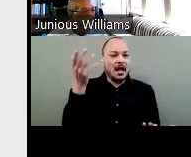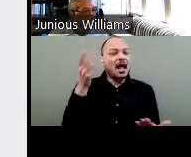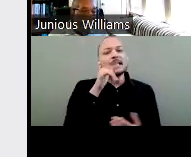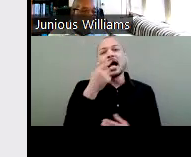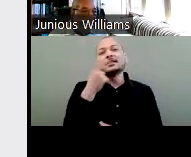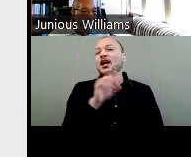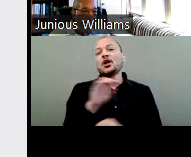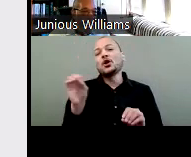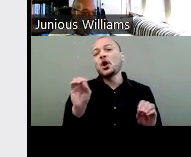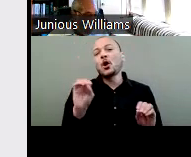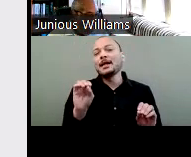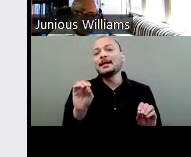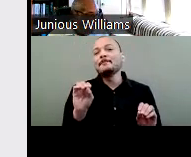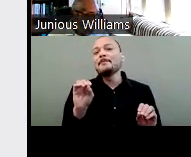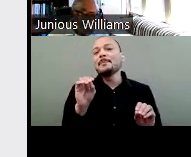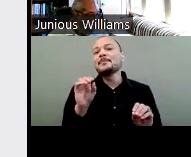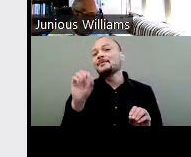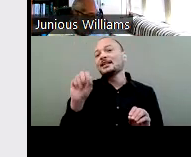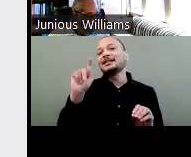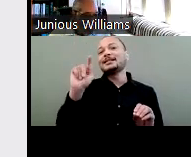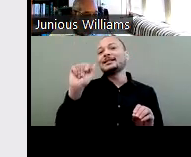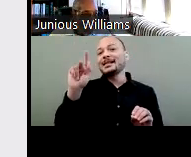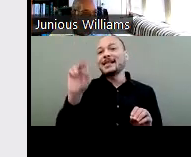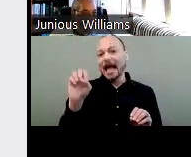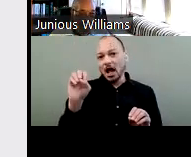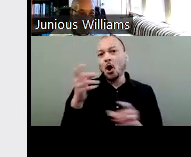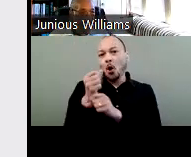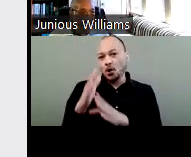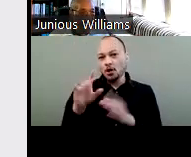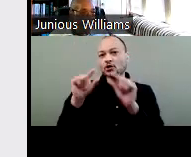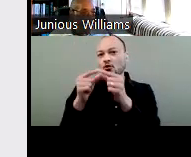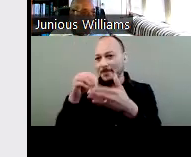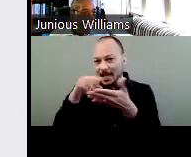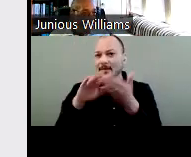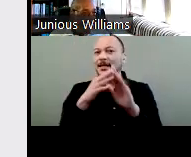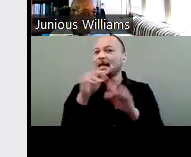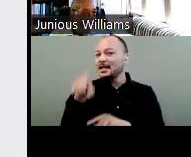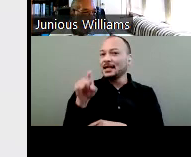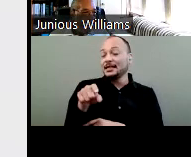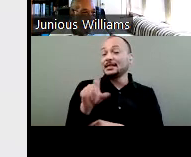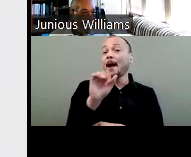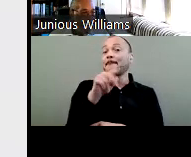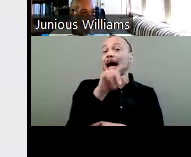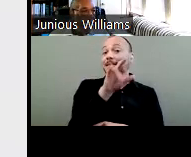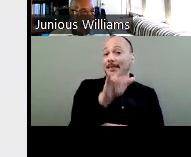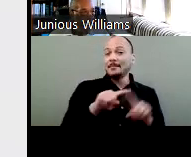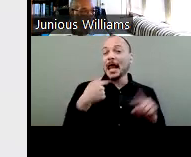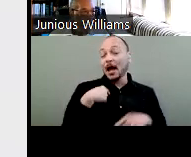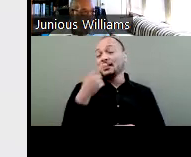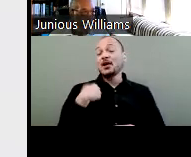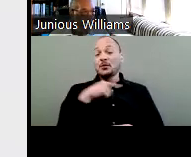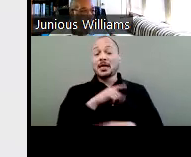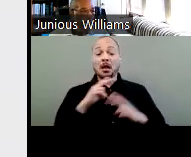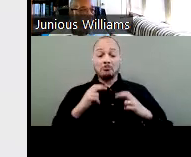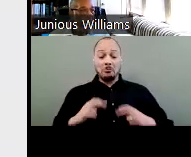that nobody in the stakeholder group of community needs any capacity, but I would argue we need to look at ourselves first